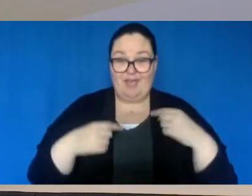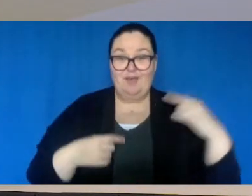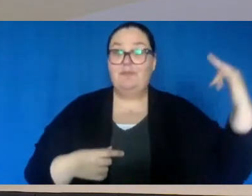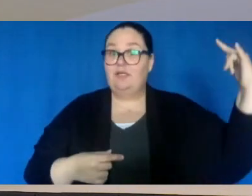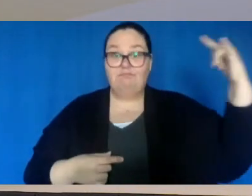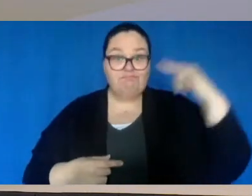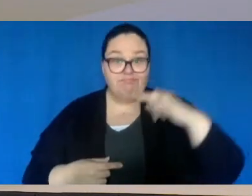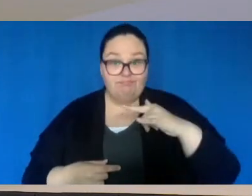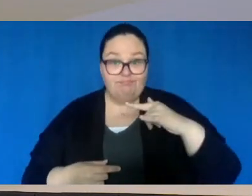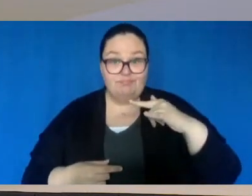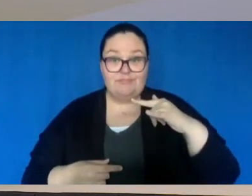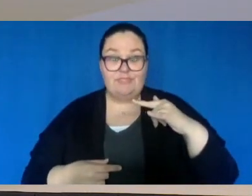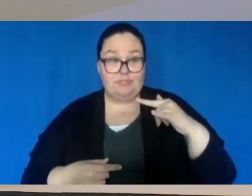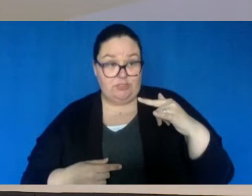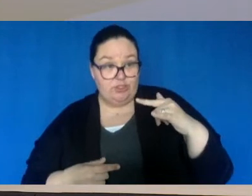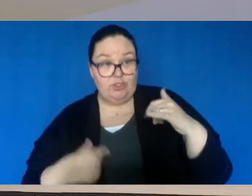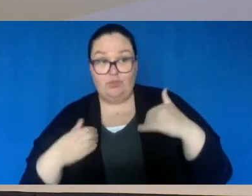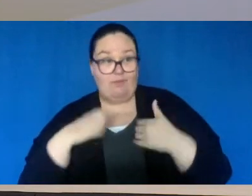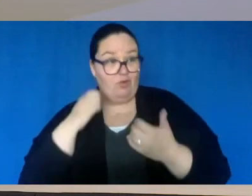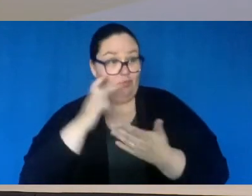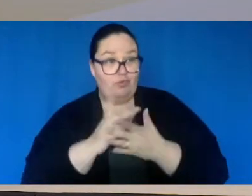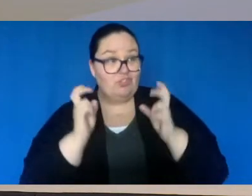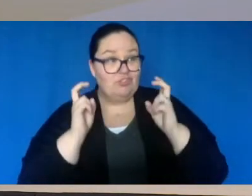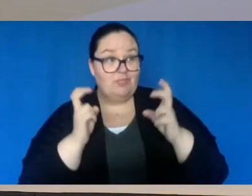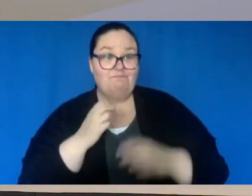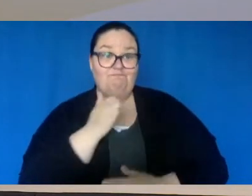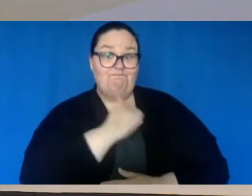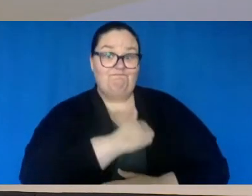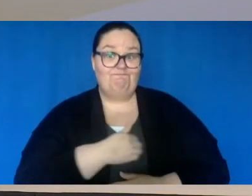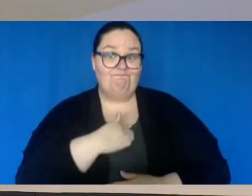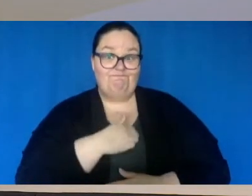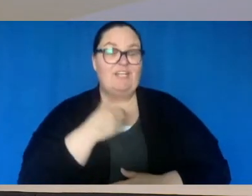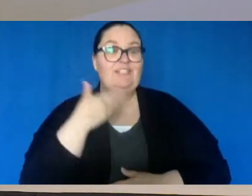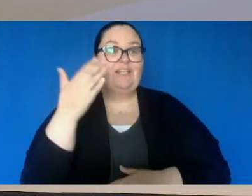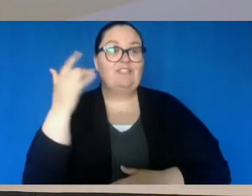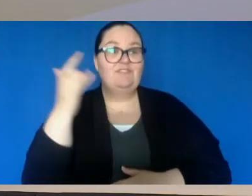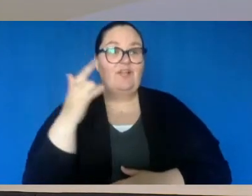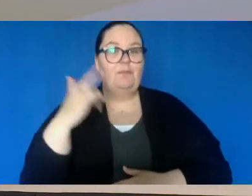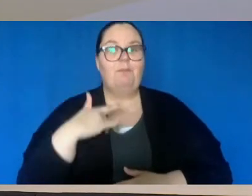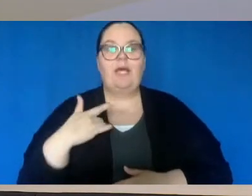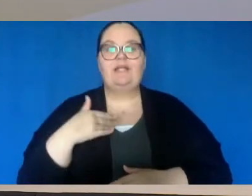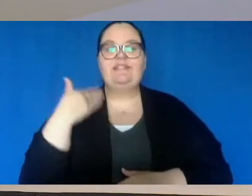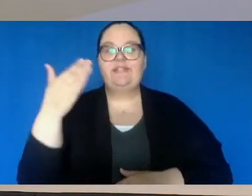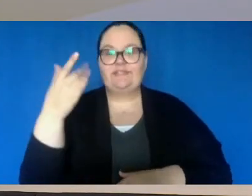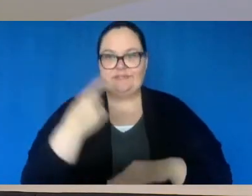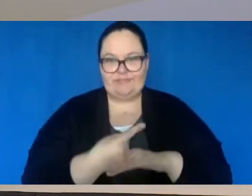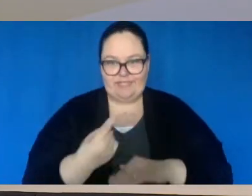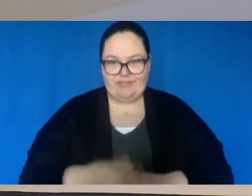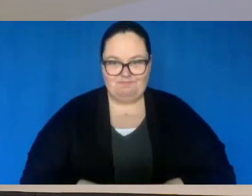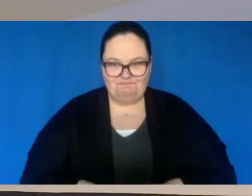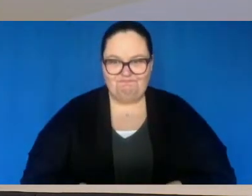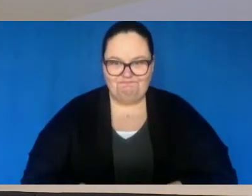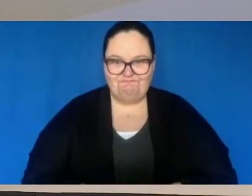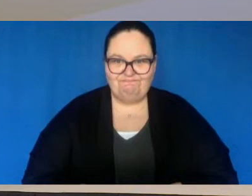put on the next available flight. Right now, the next available flight is often not till the next day, so they would be